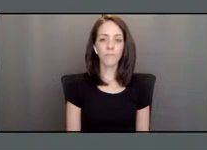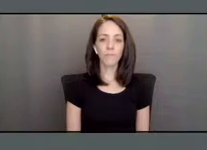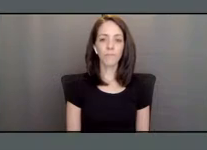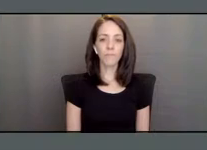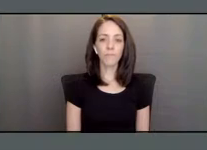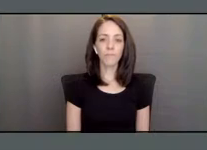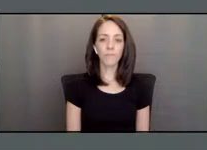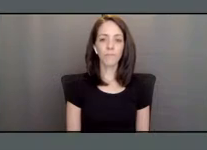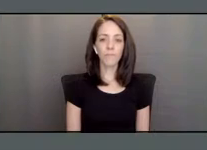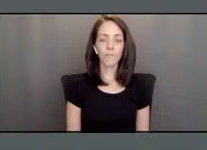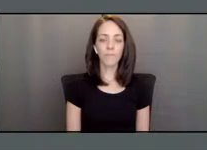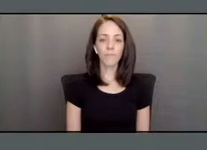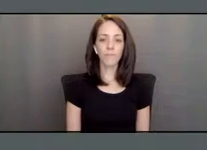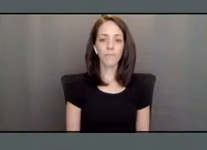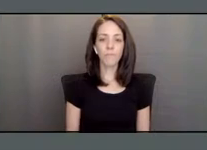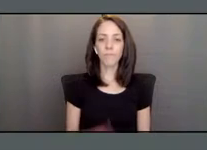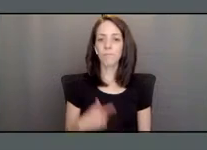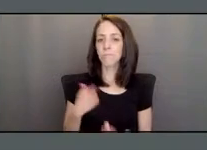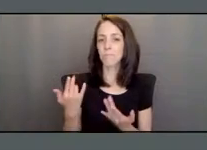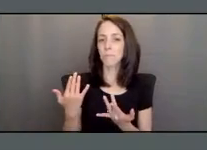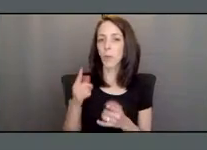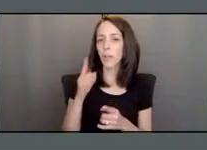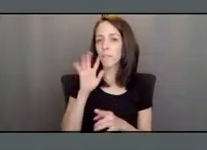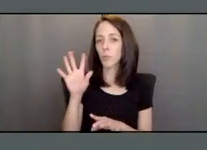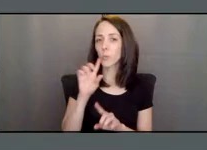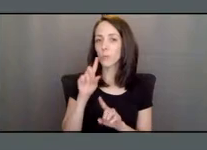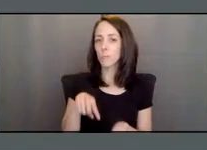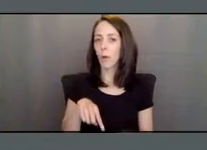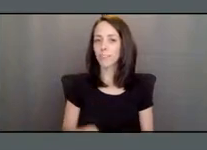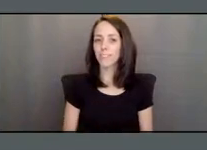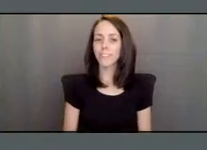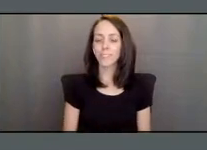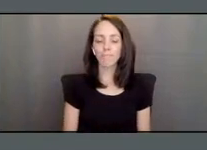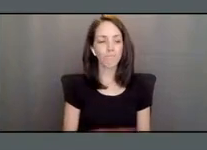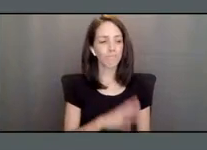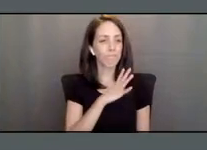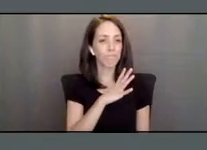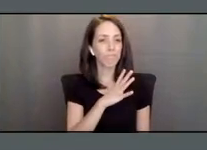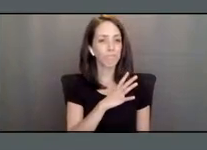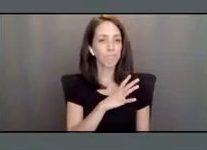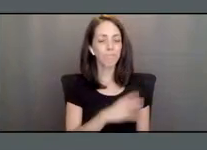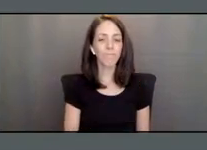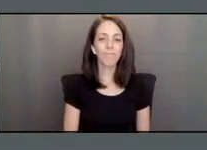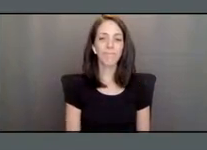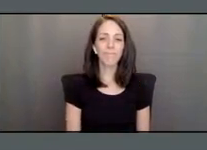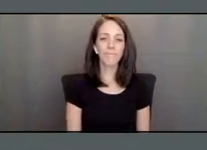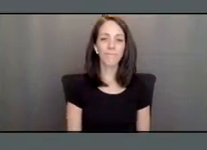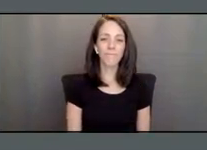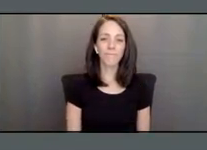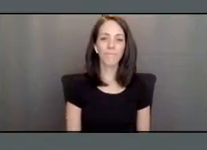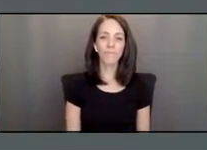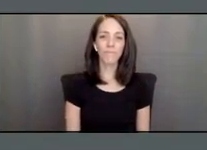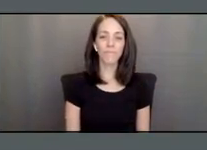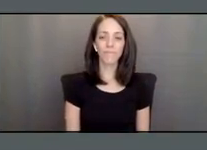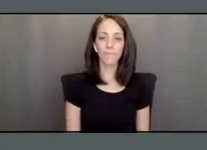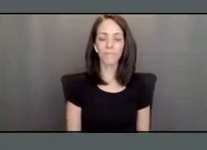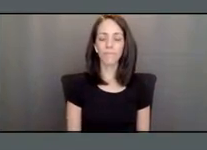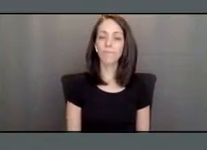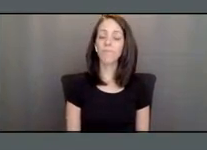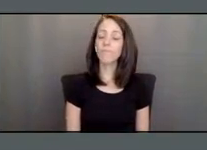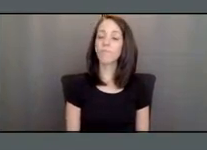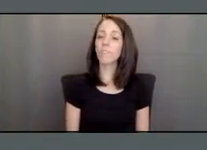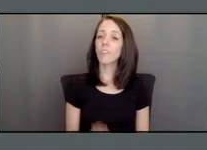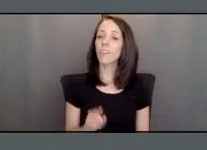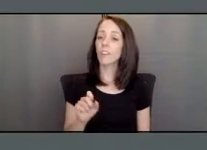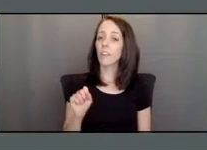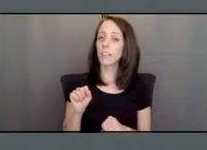I'm waiting for her text back. No problem. Dr. Spite, while you're there, I can ask a follow-up